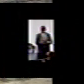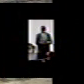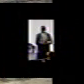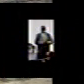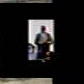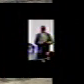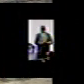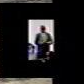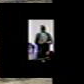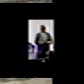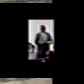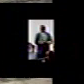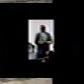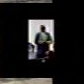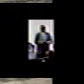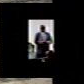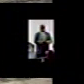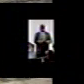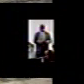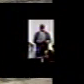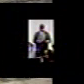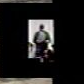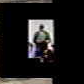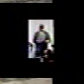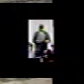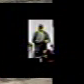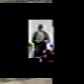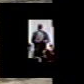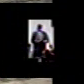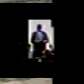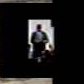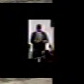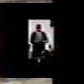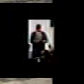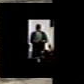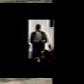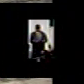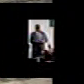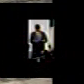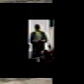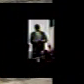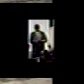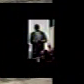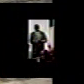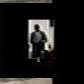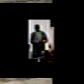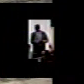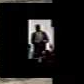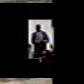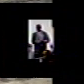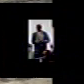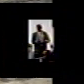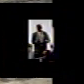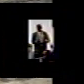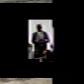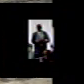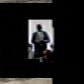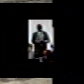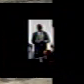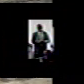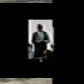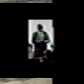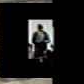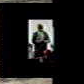nothing. And then you use bull face. But do you know that everything that fellow said, you'll not be able to do this, you'll not do this, you have